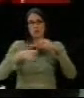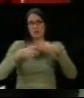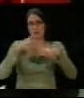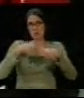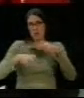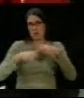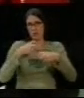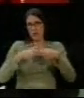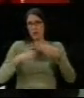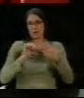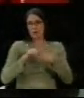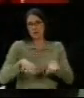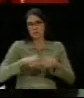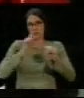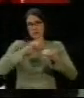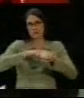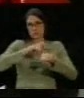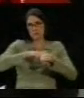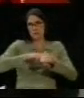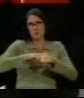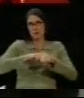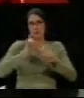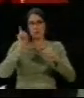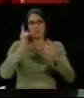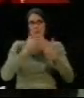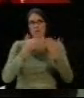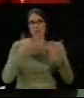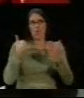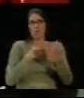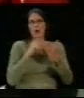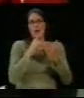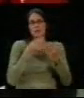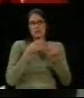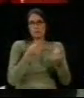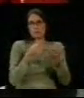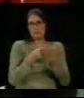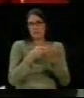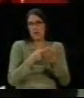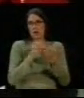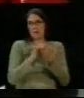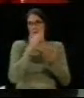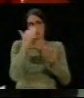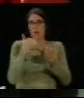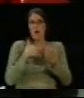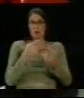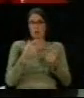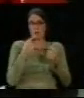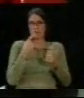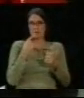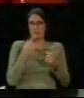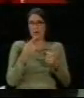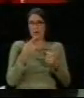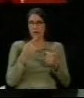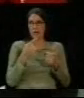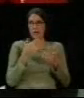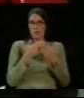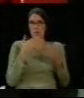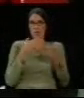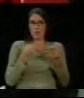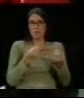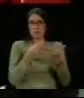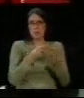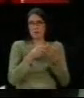to be a while before we're actually spending dollars. That's why I'm so quick to say before those dollars,